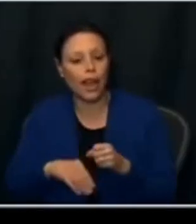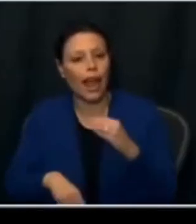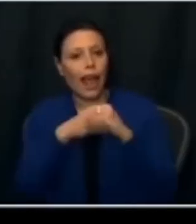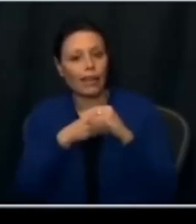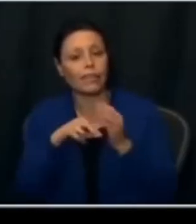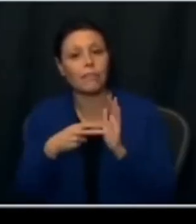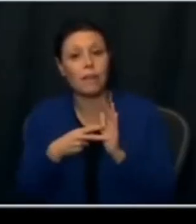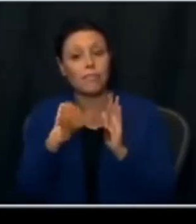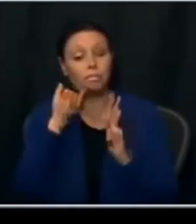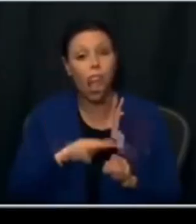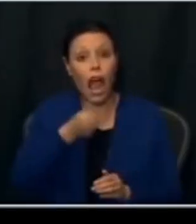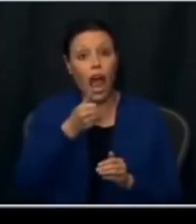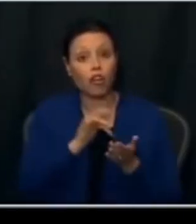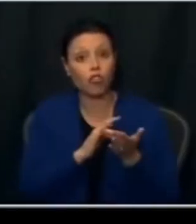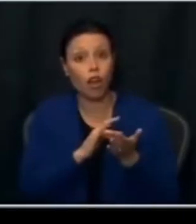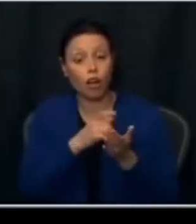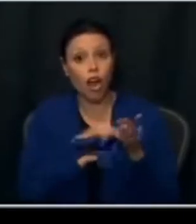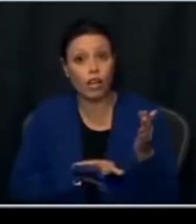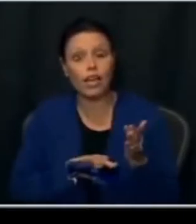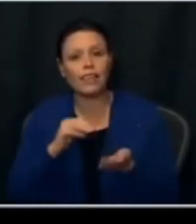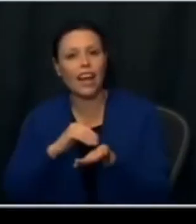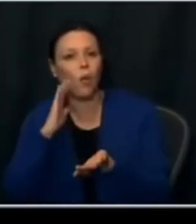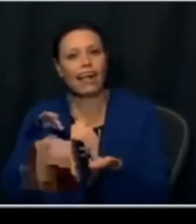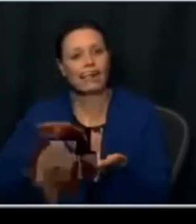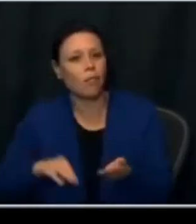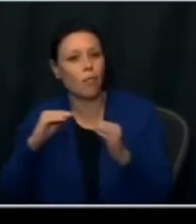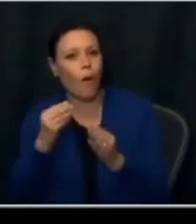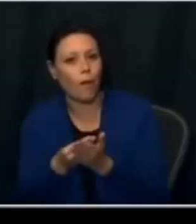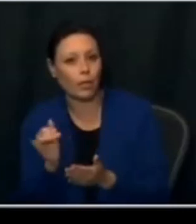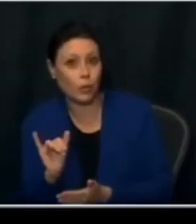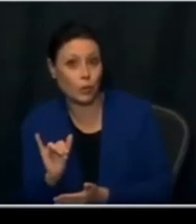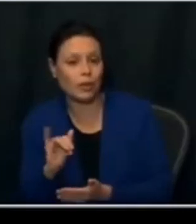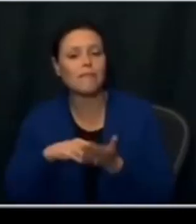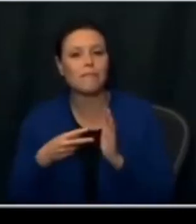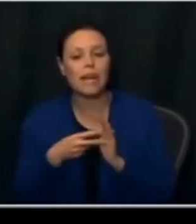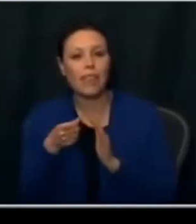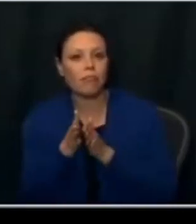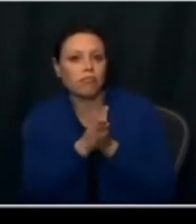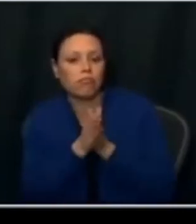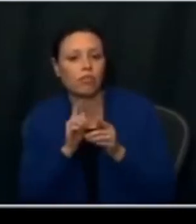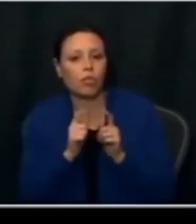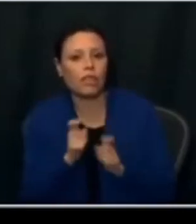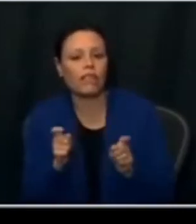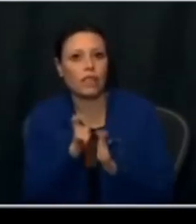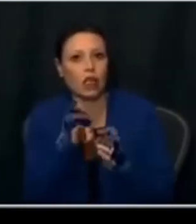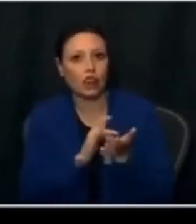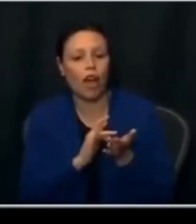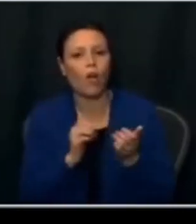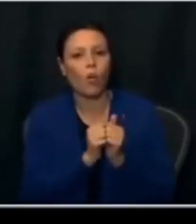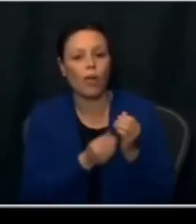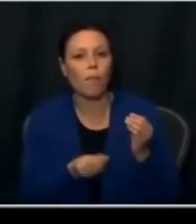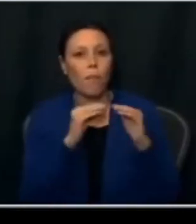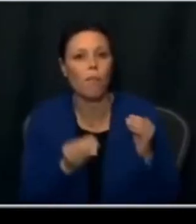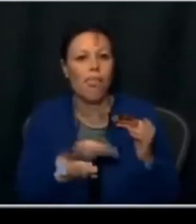the higher the drug costs, the more they get paid, giving an overt incentive to prescribe higher priced drugs and